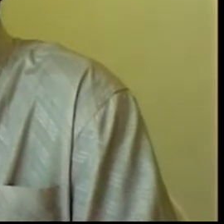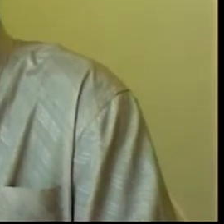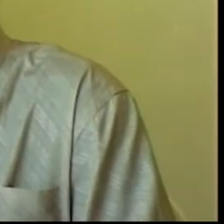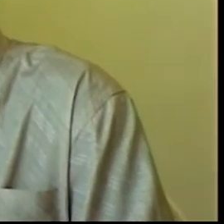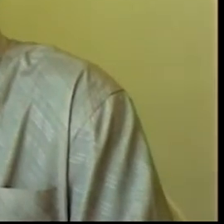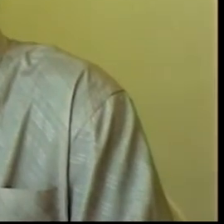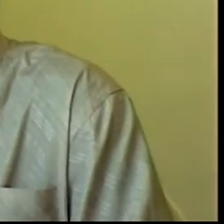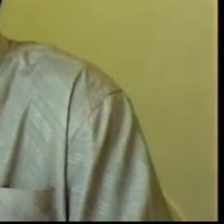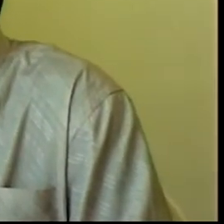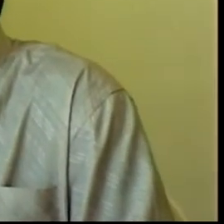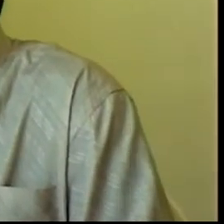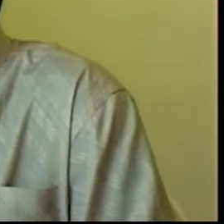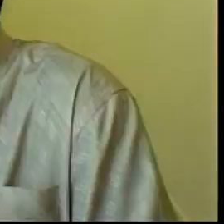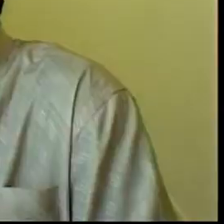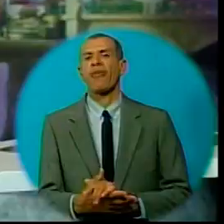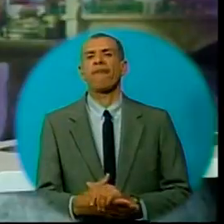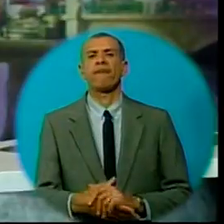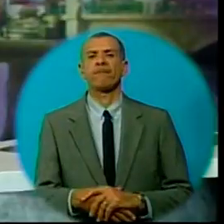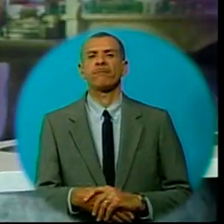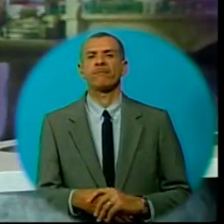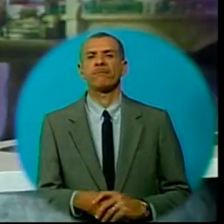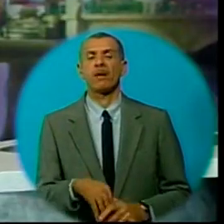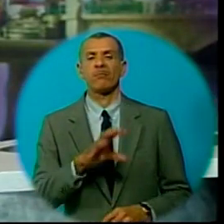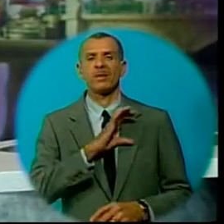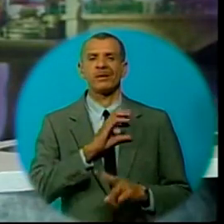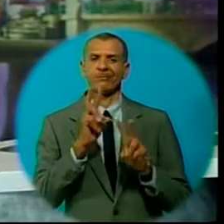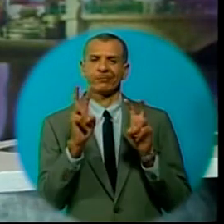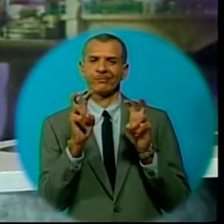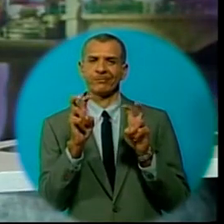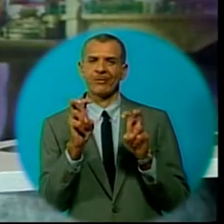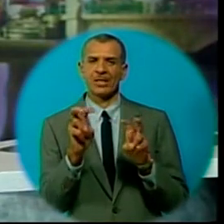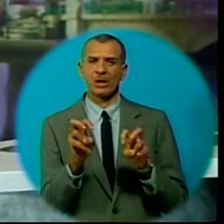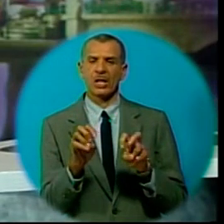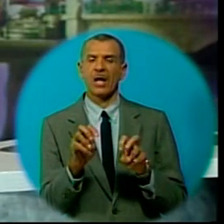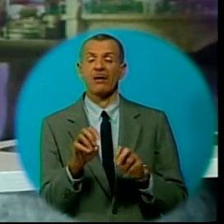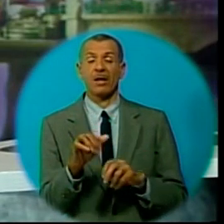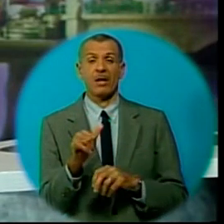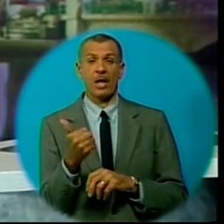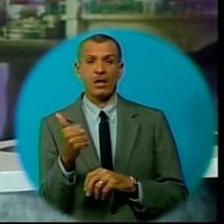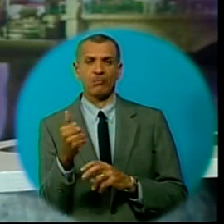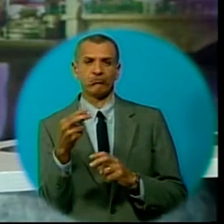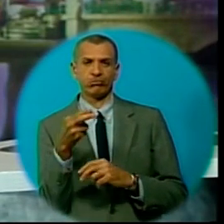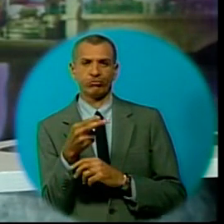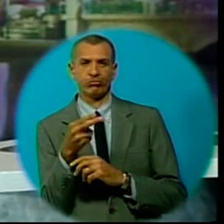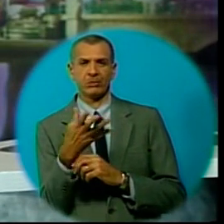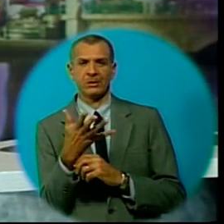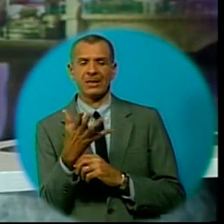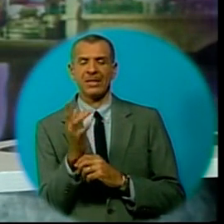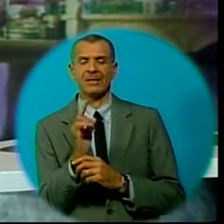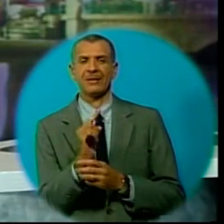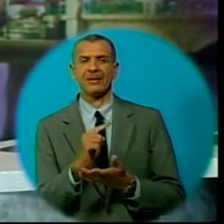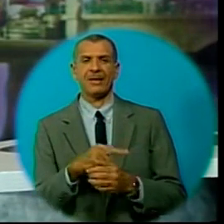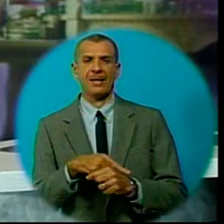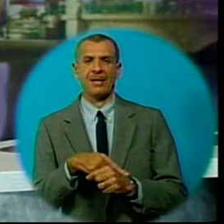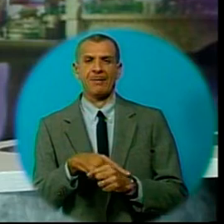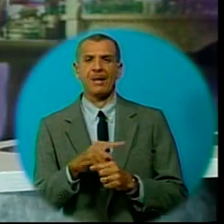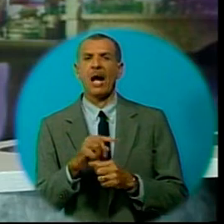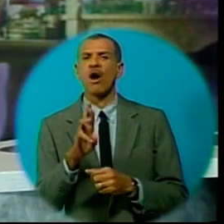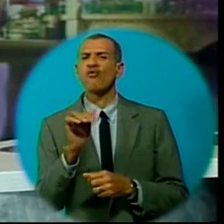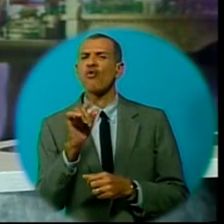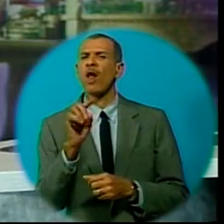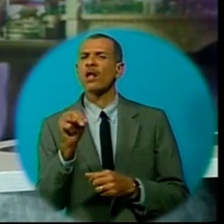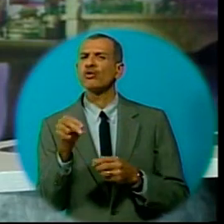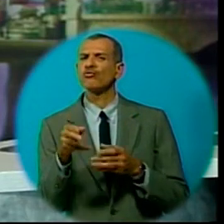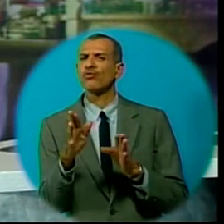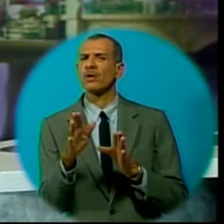teachers report back to us next week. The police are looking into another shooting incident, this time at Rollins Road, Christchurch,